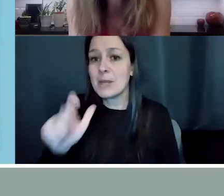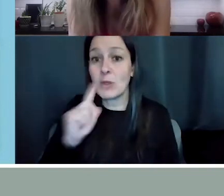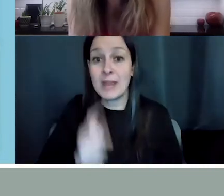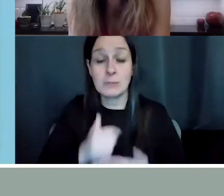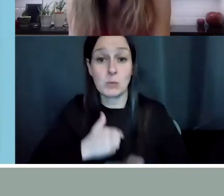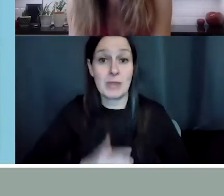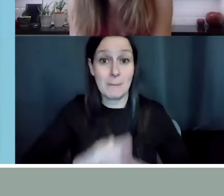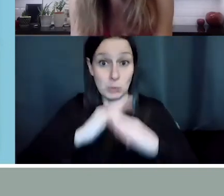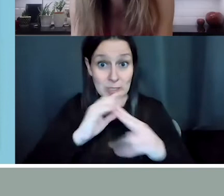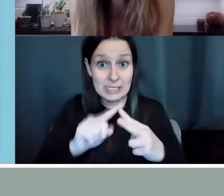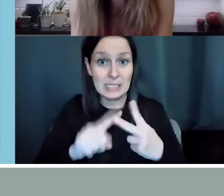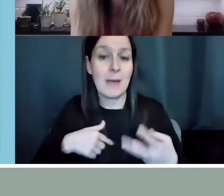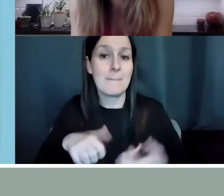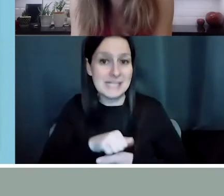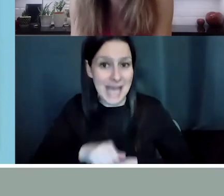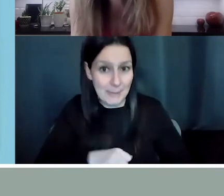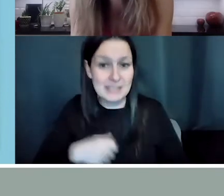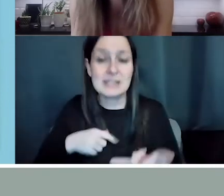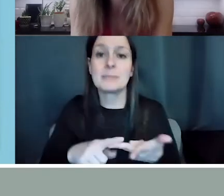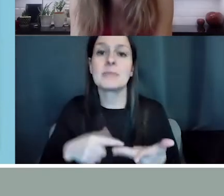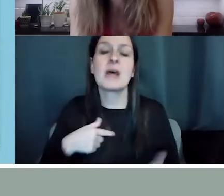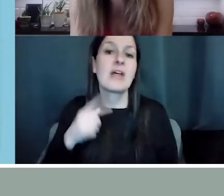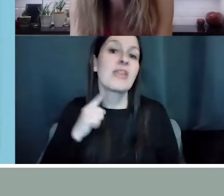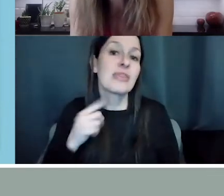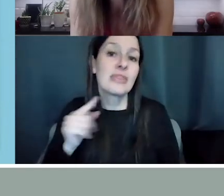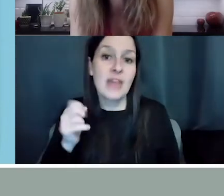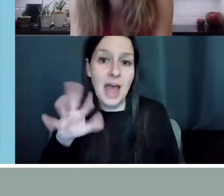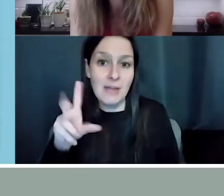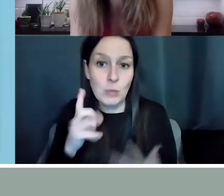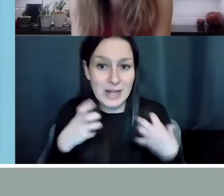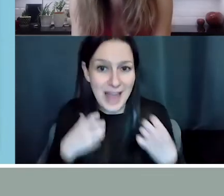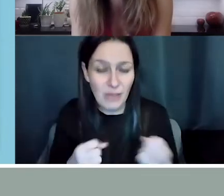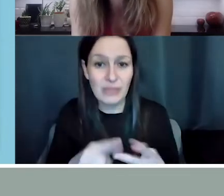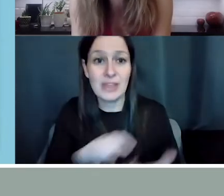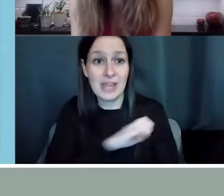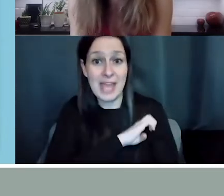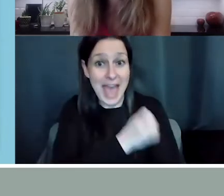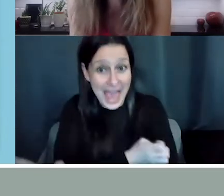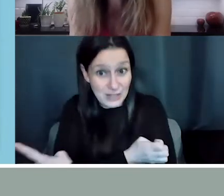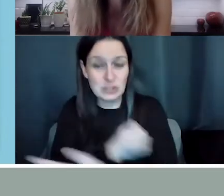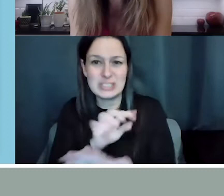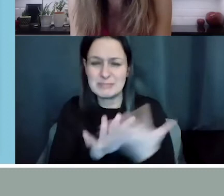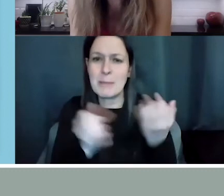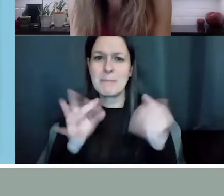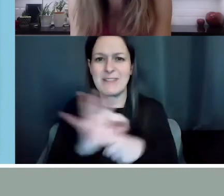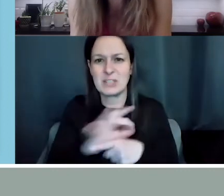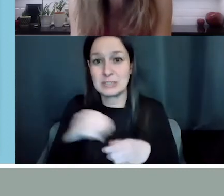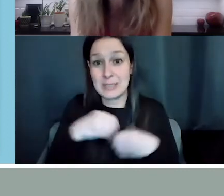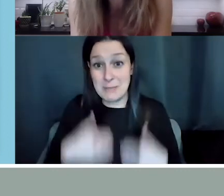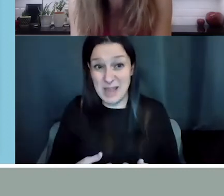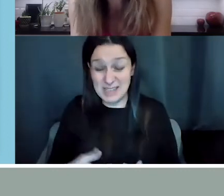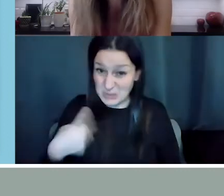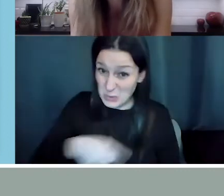and metabolism, thyroid health, energy. There are lots of functions throughout our body. But we don't really eat a